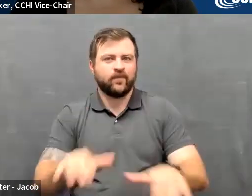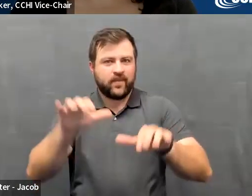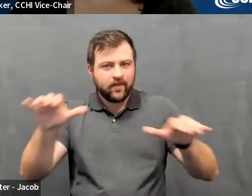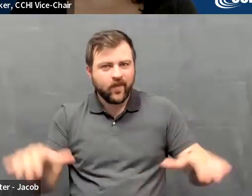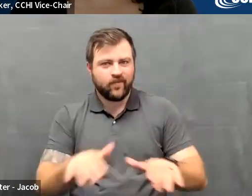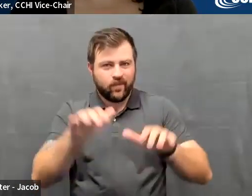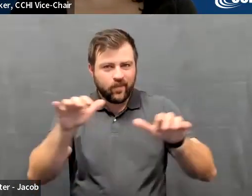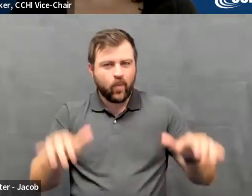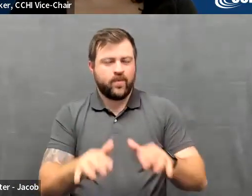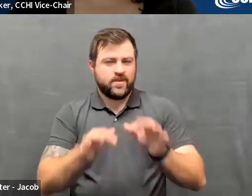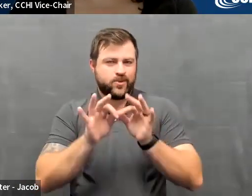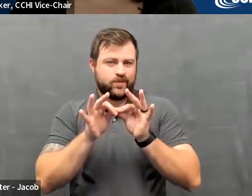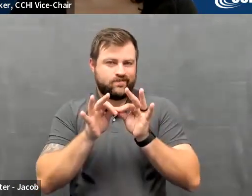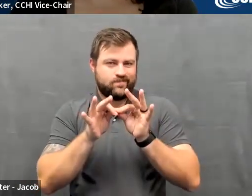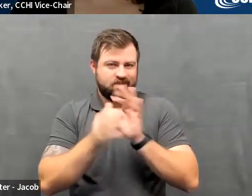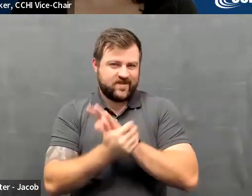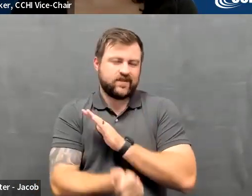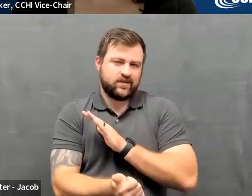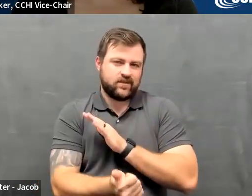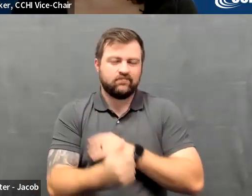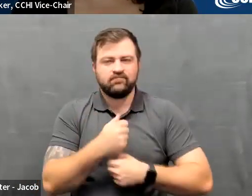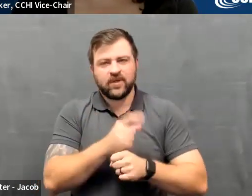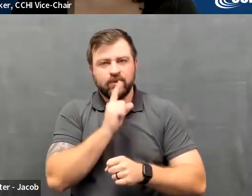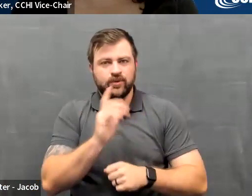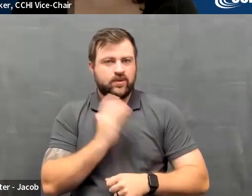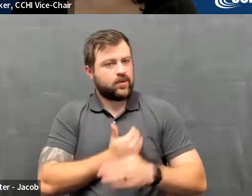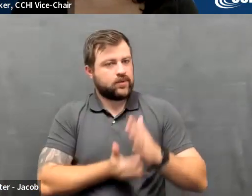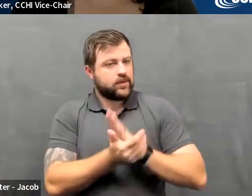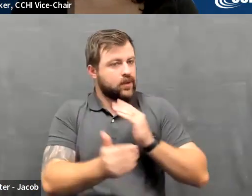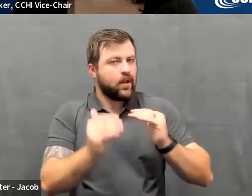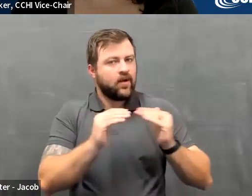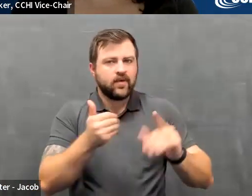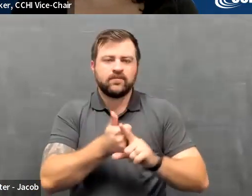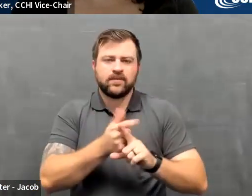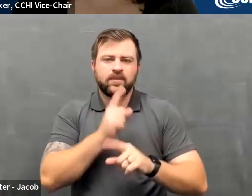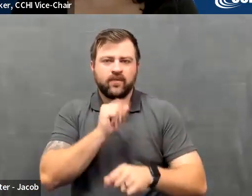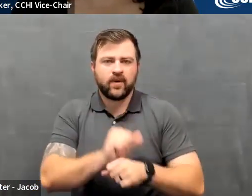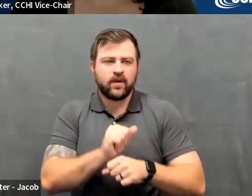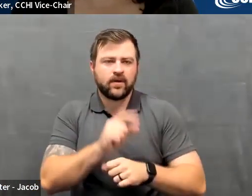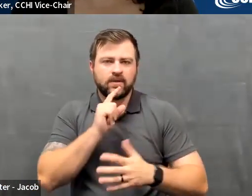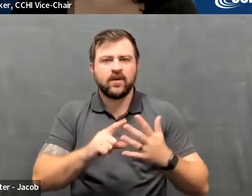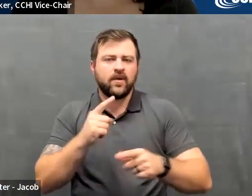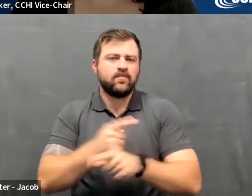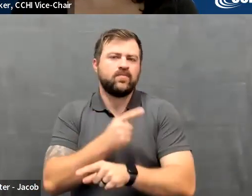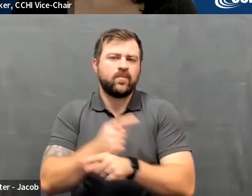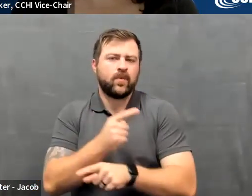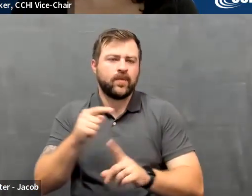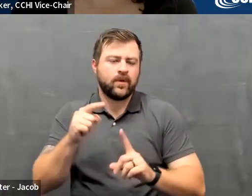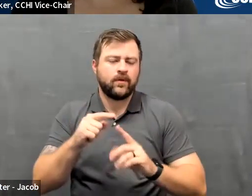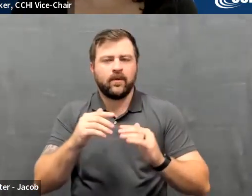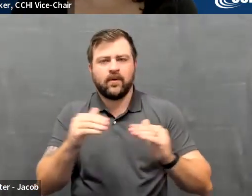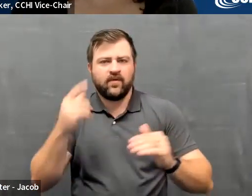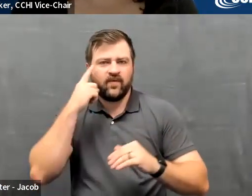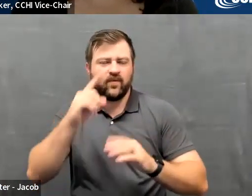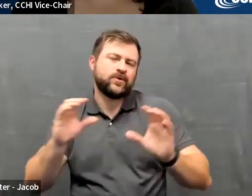interpreting skills and making sure that our skill levels are at an appropriate level